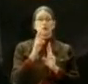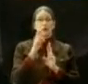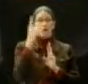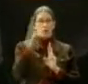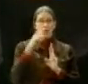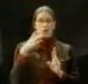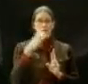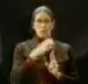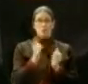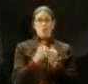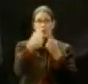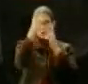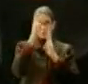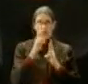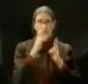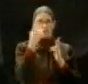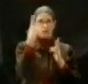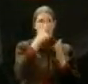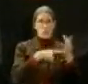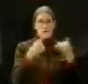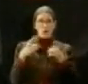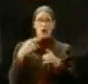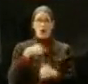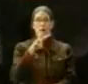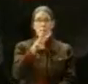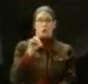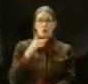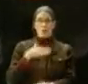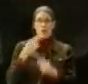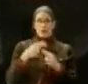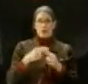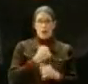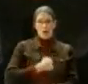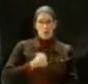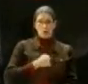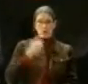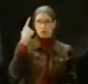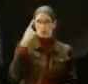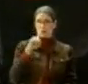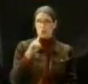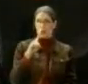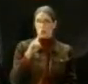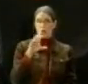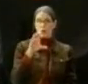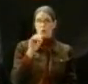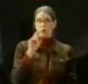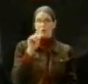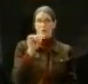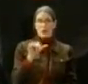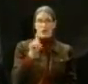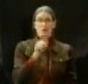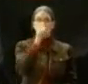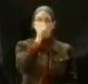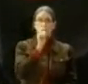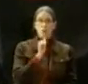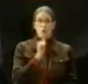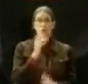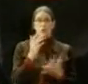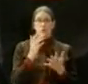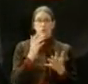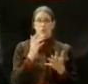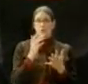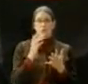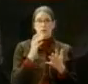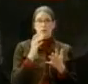here, I would withdraw my name, and I apologize for the county having to endure